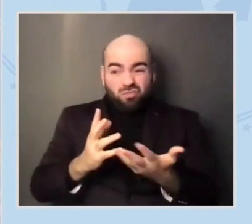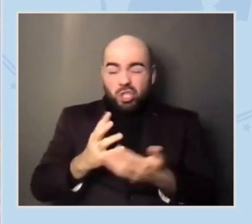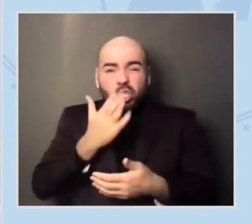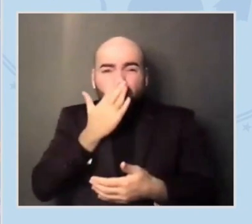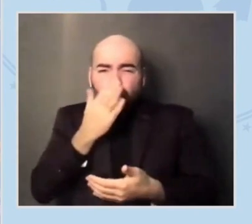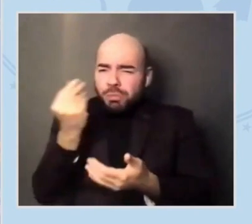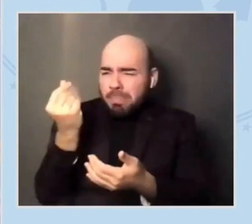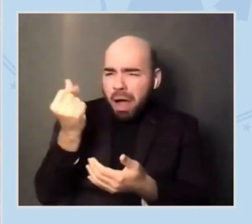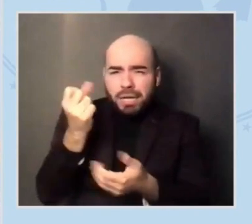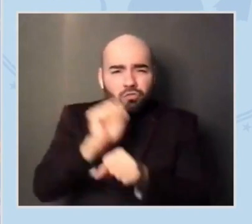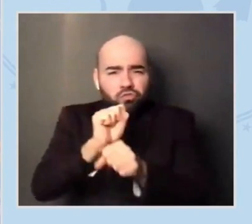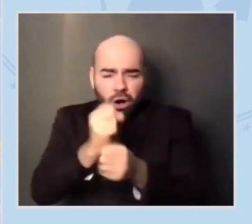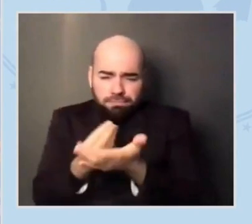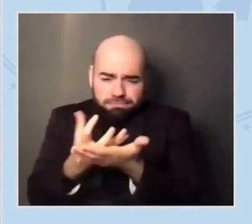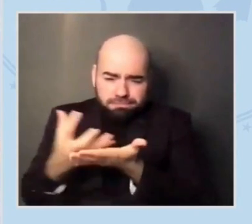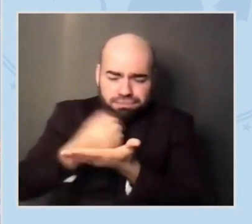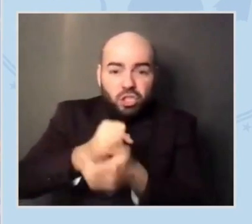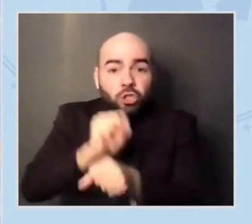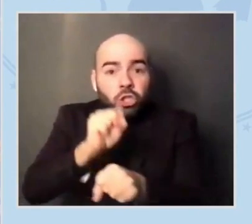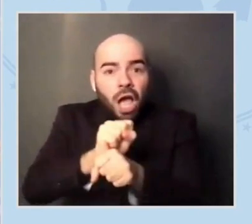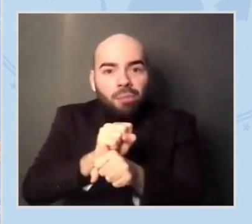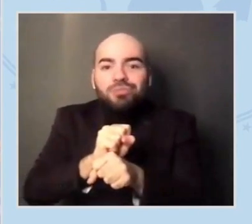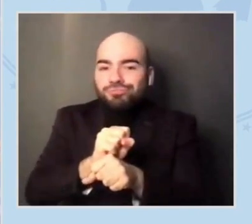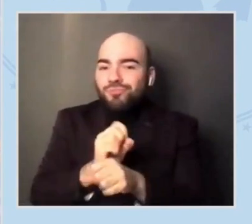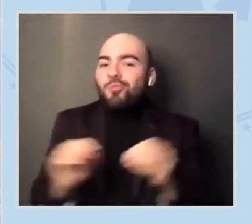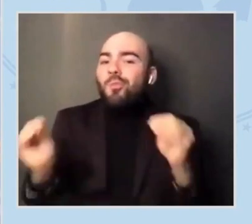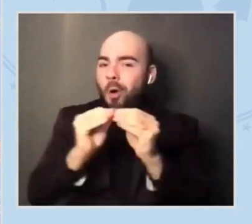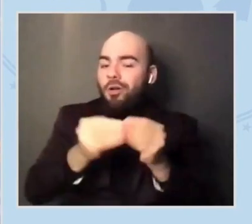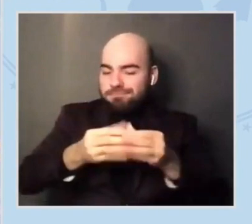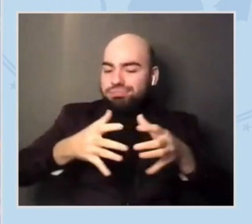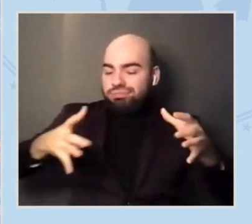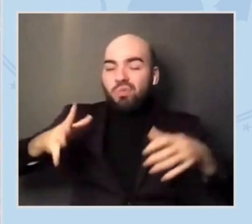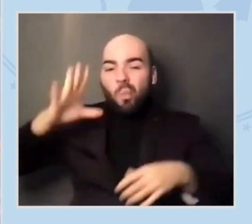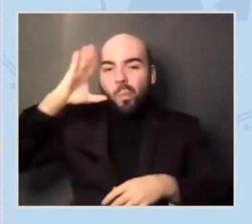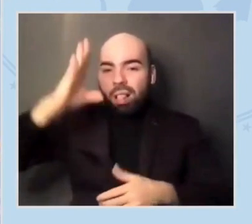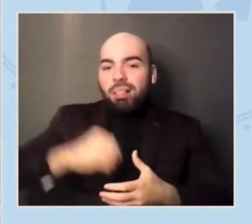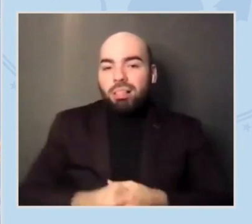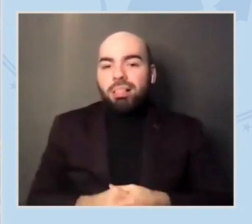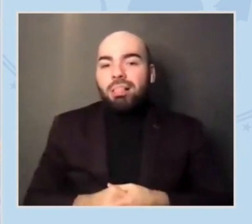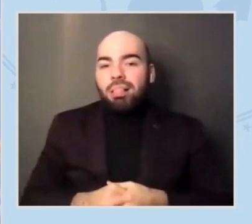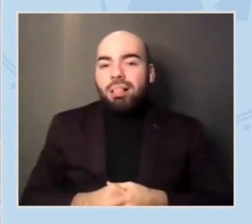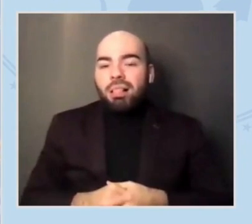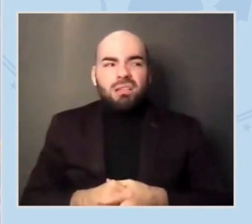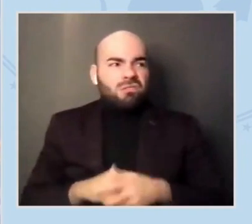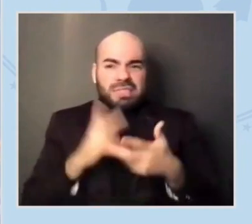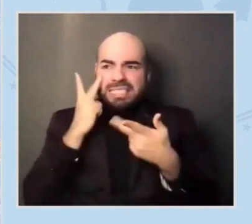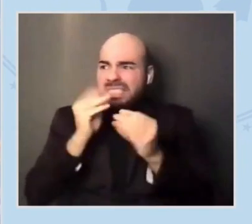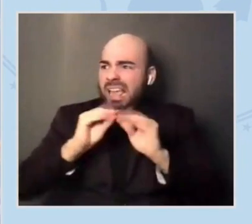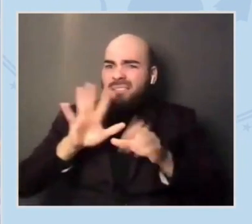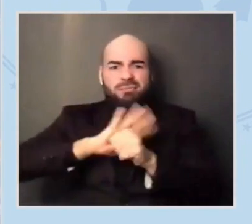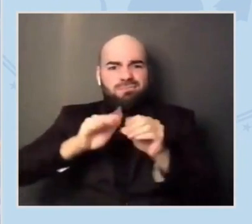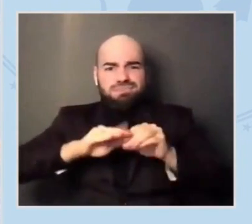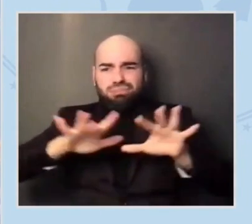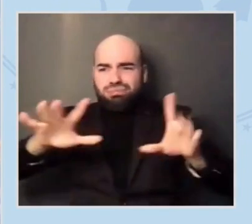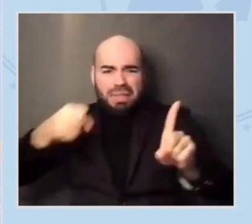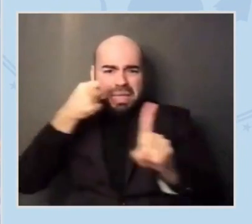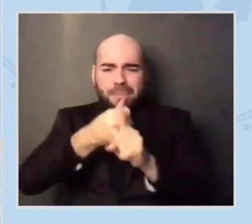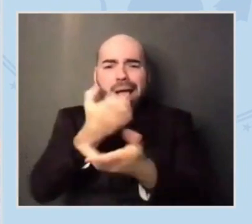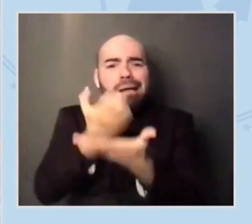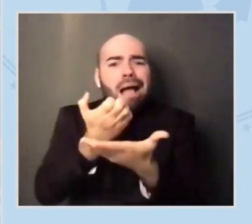the structural inequities in our economy that this pandemic has laid bare. Economists call this current economy in